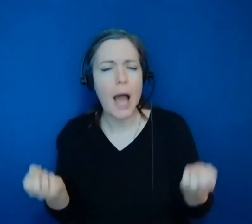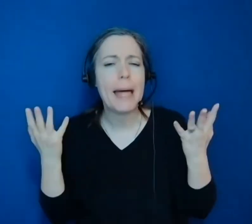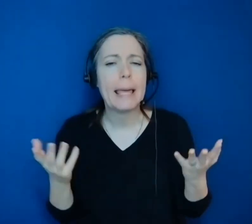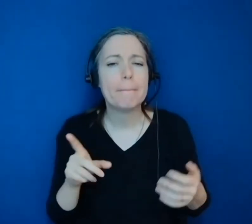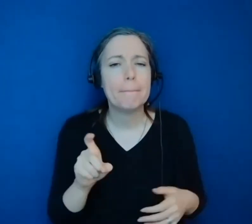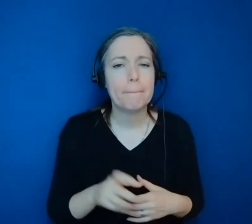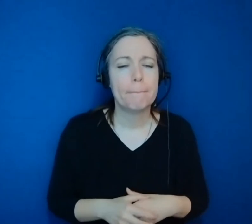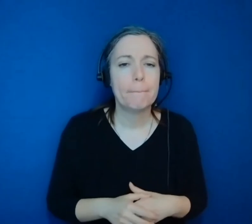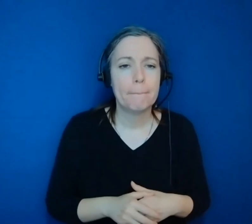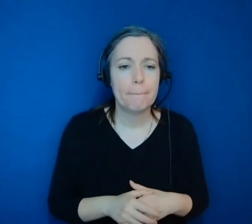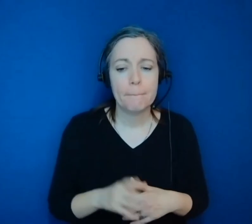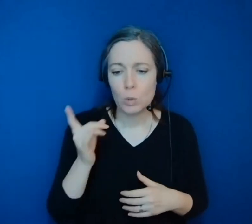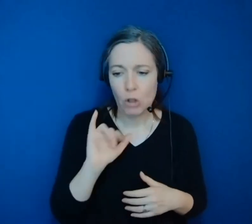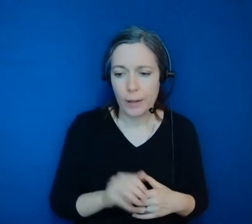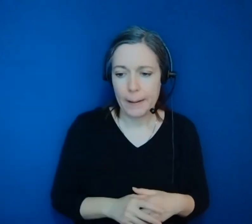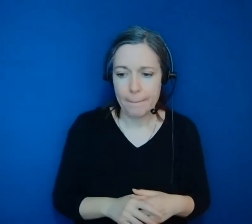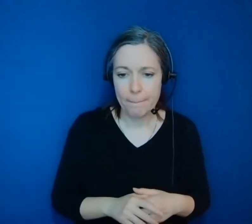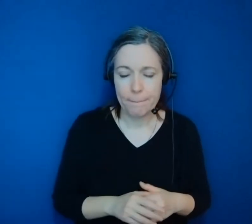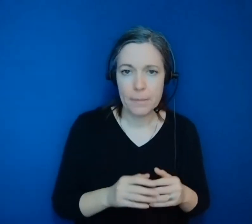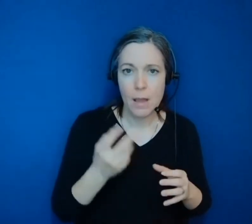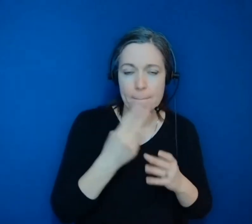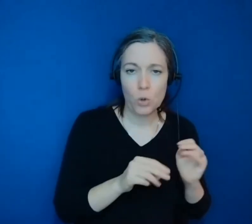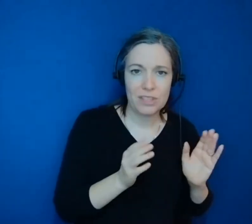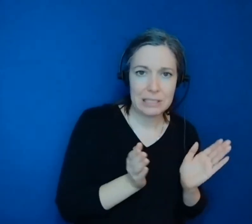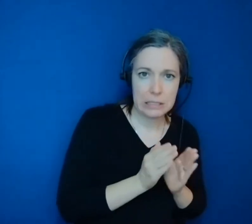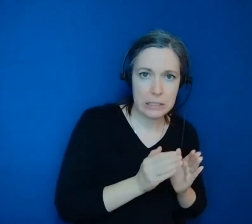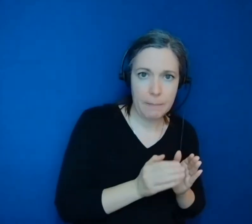So what are your class sizes like for your smallest in your biggest class.